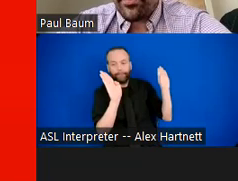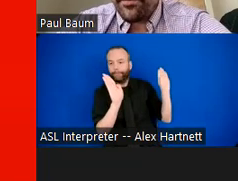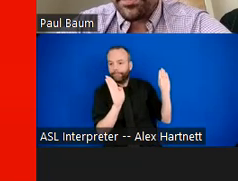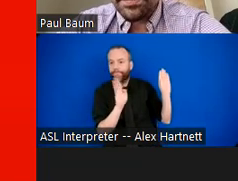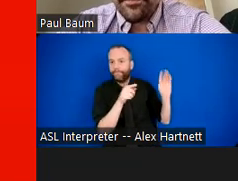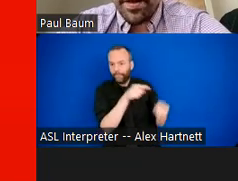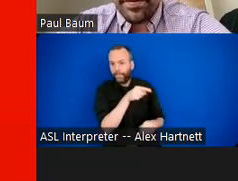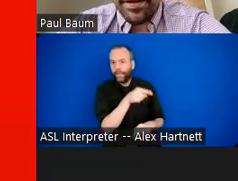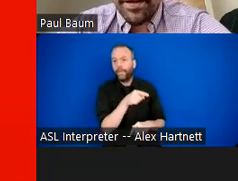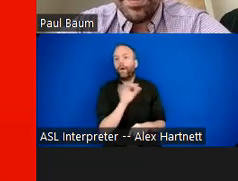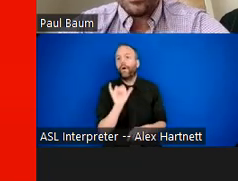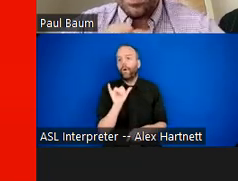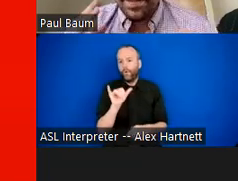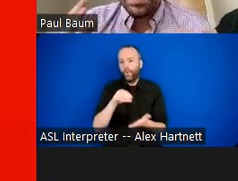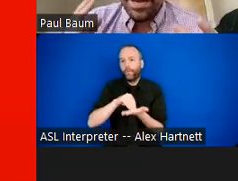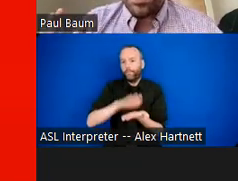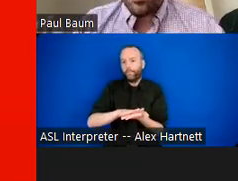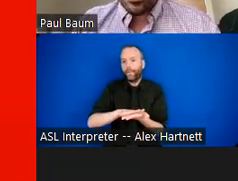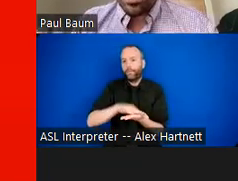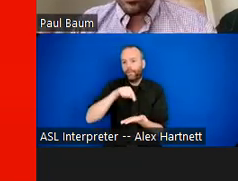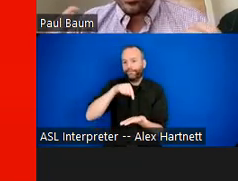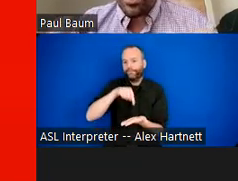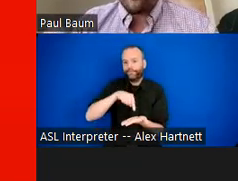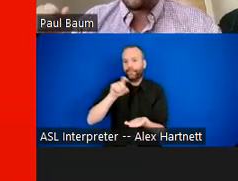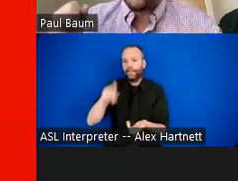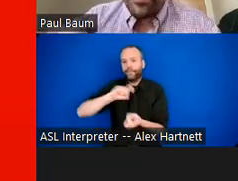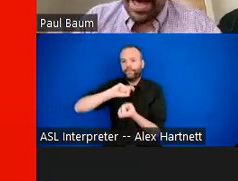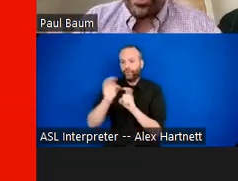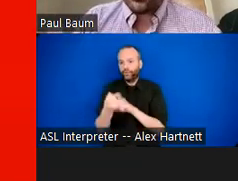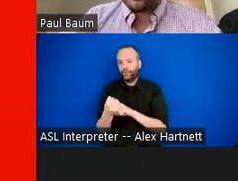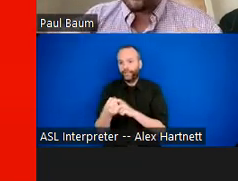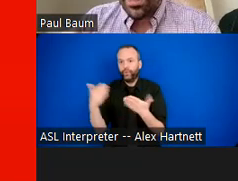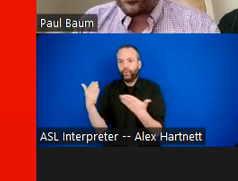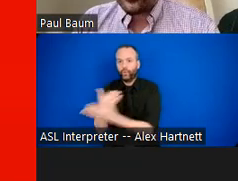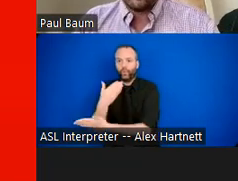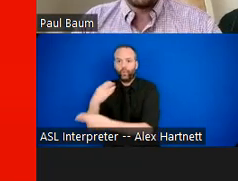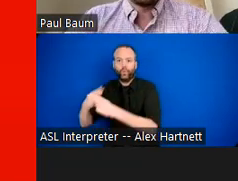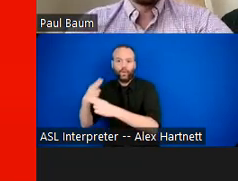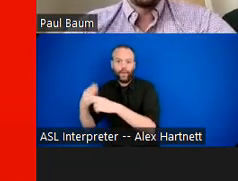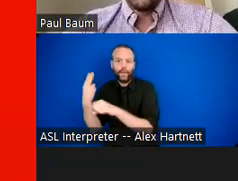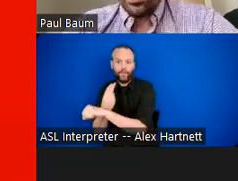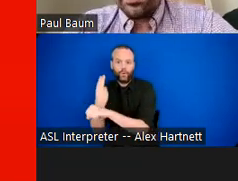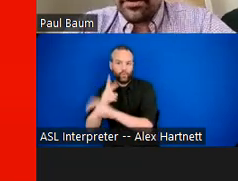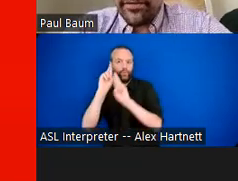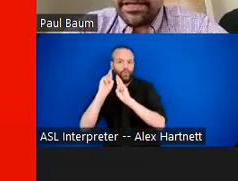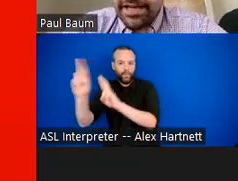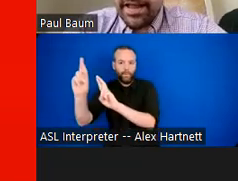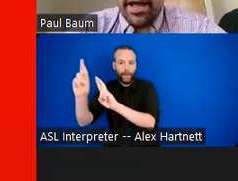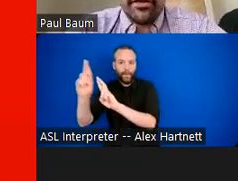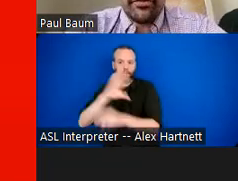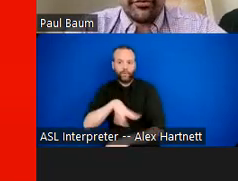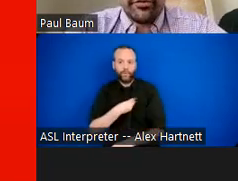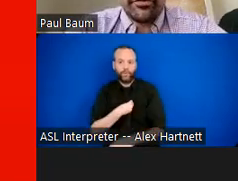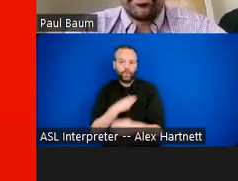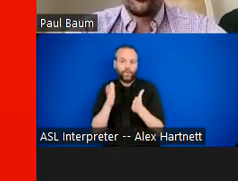they were able to step up and go, hey, this is a big technical challenge. However, it matters and lives matter. And so I've seen